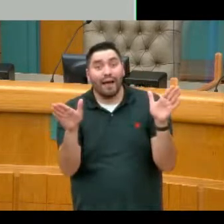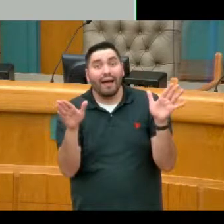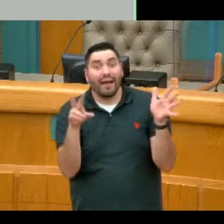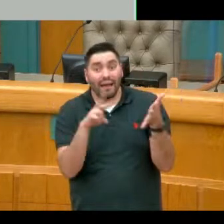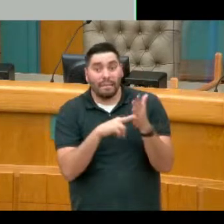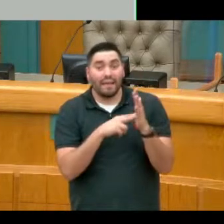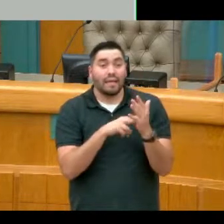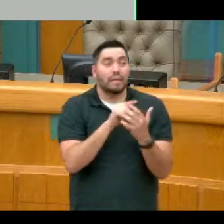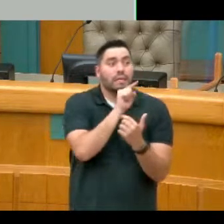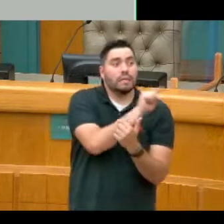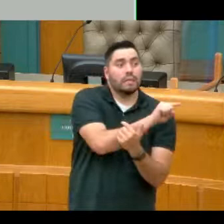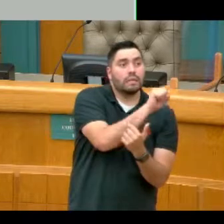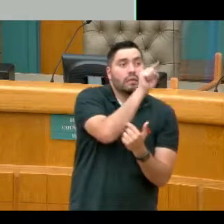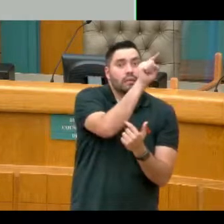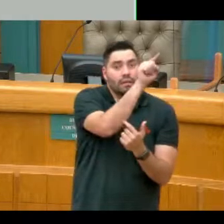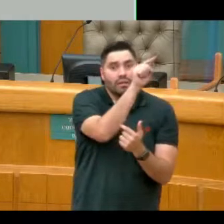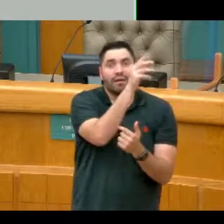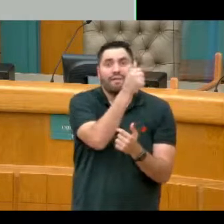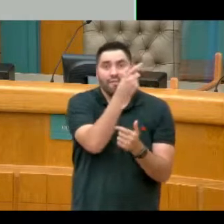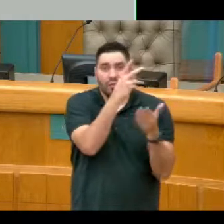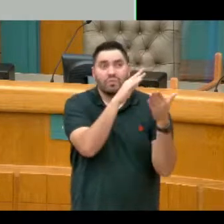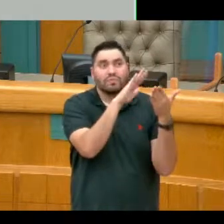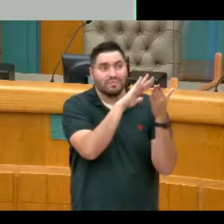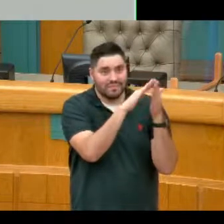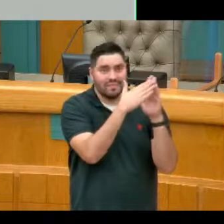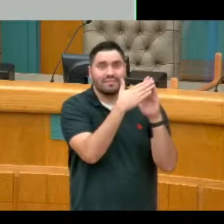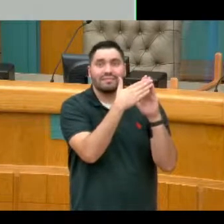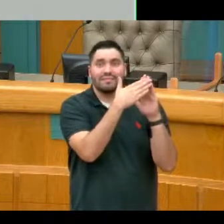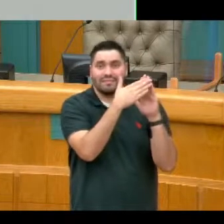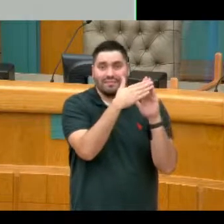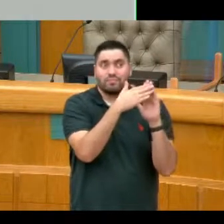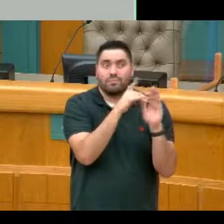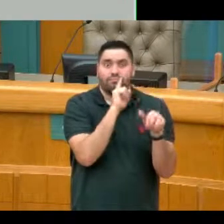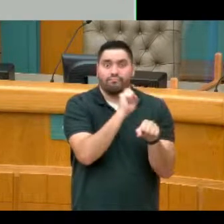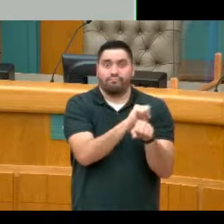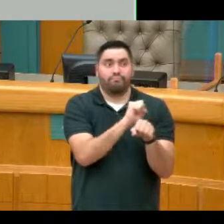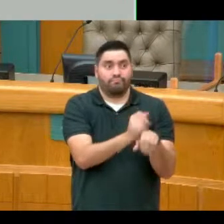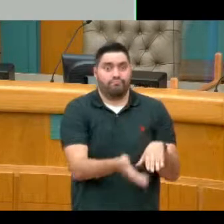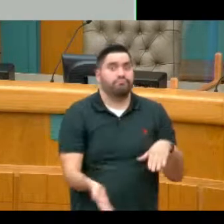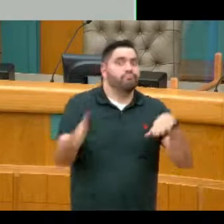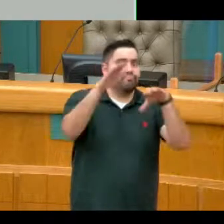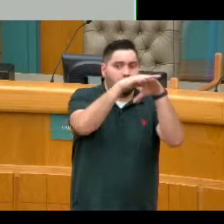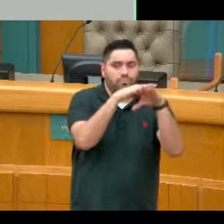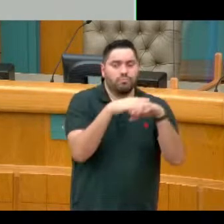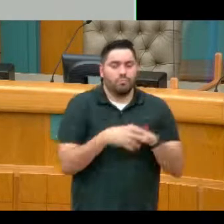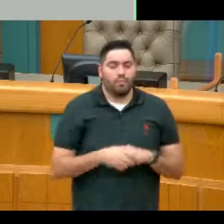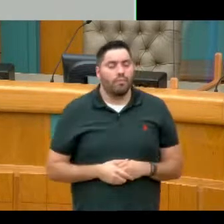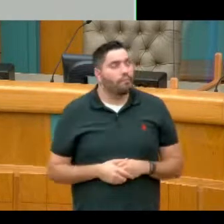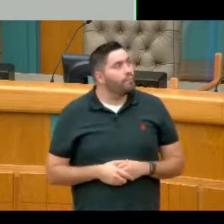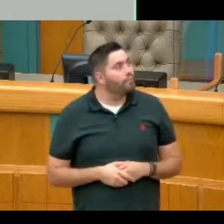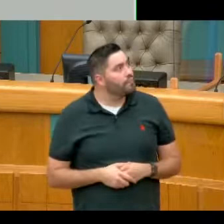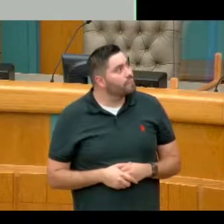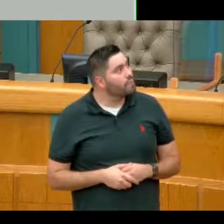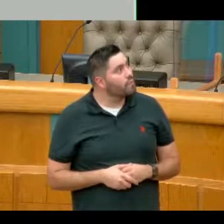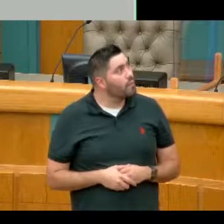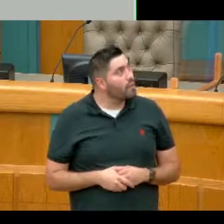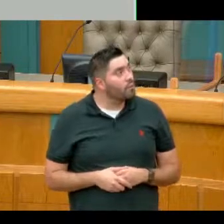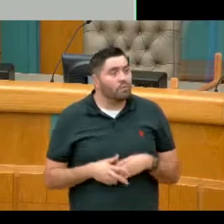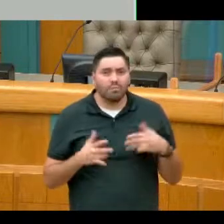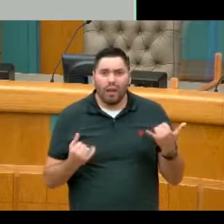per person over the past week. For the rest of Texas, it's